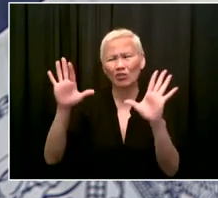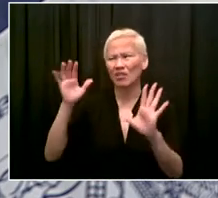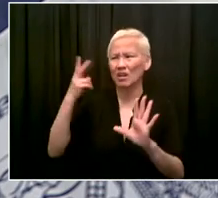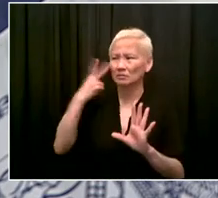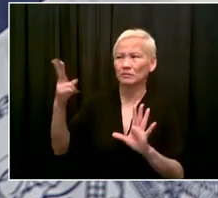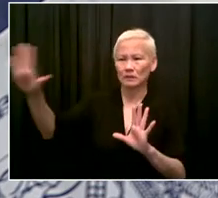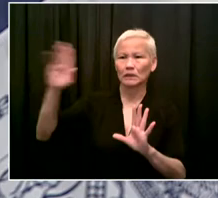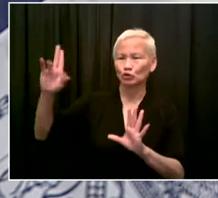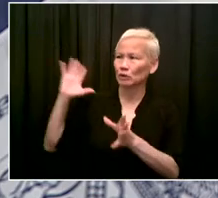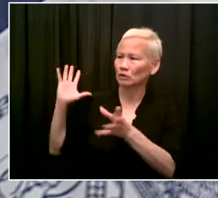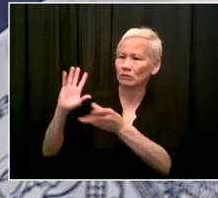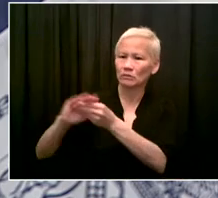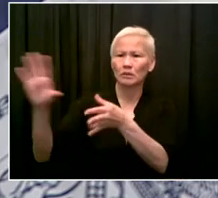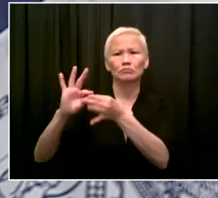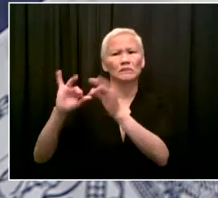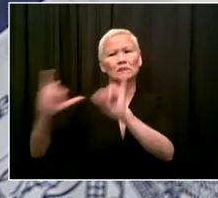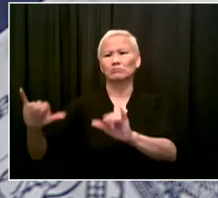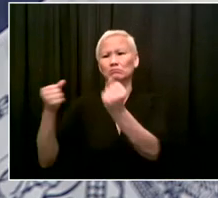covered.